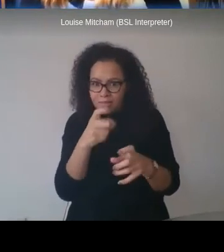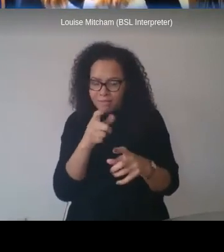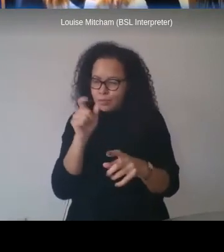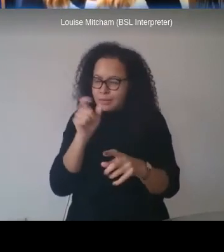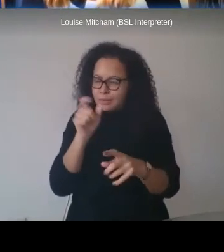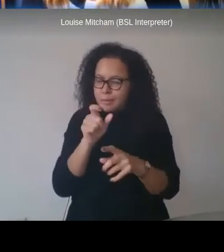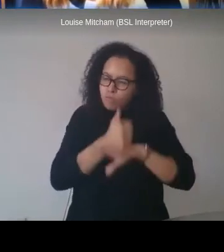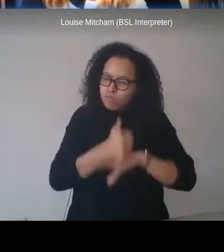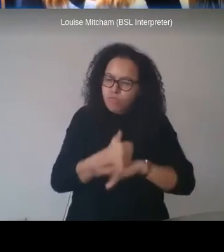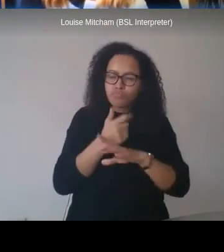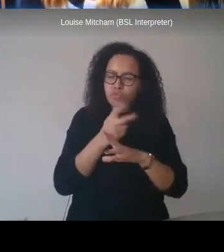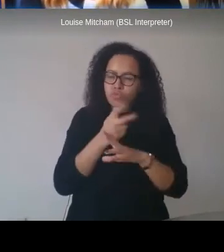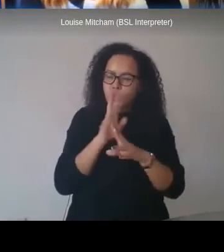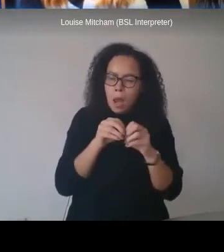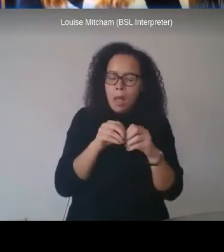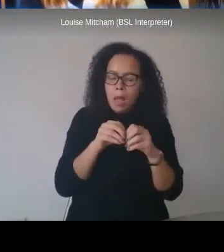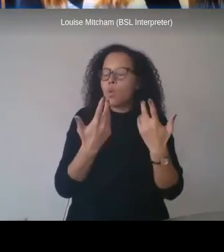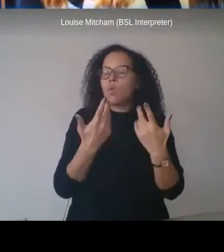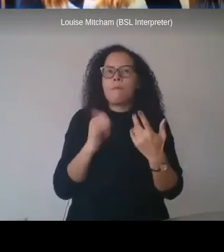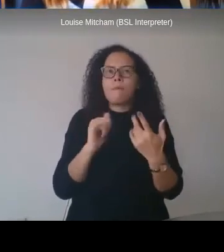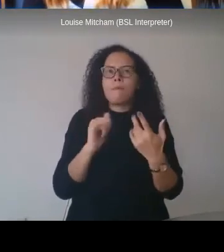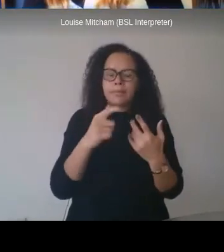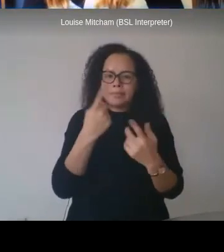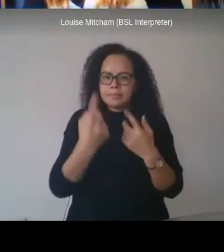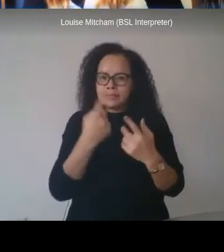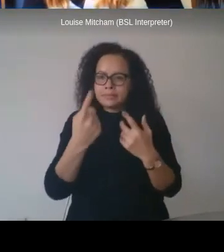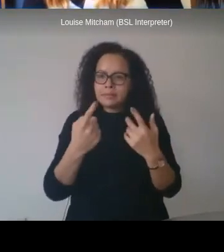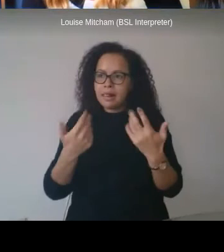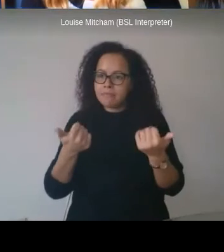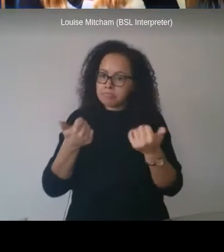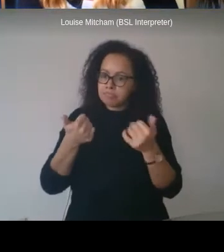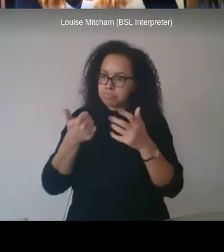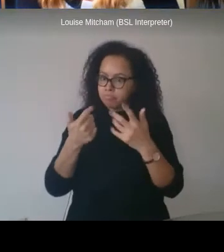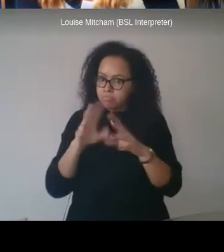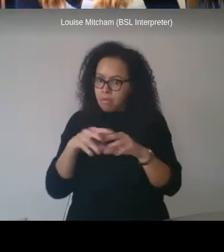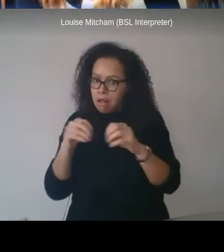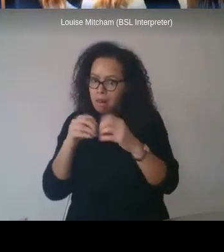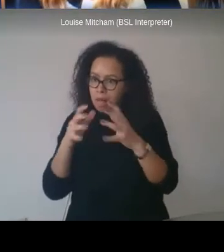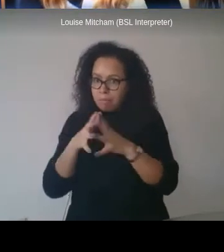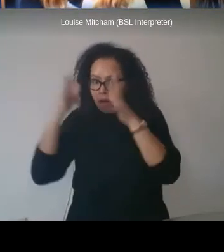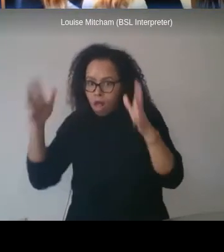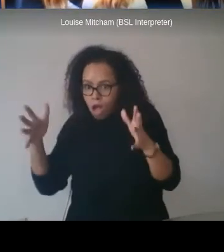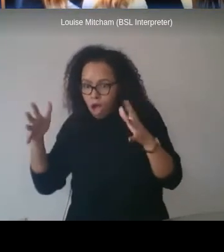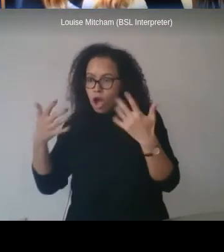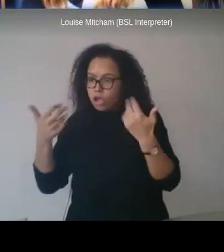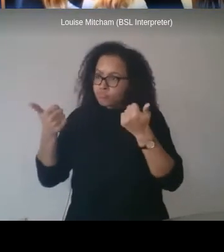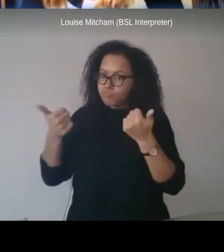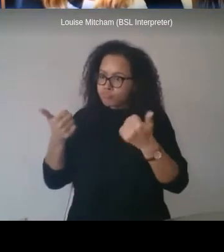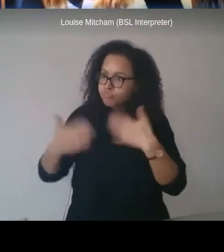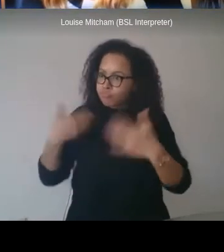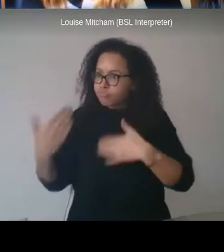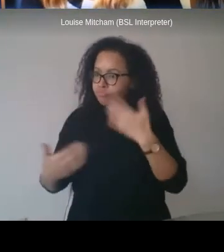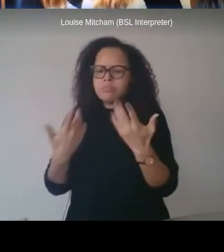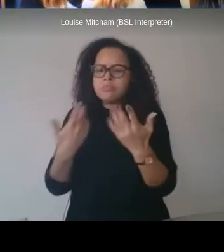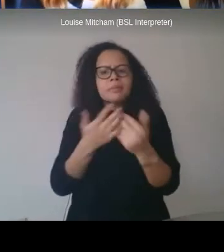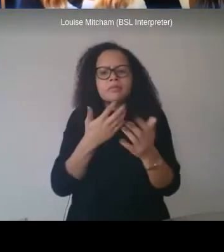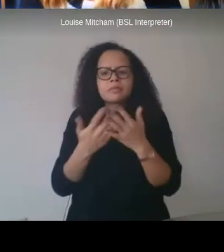on or at another time, or you're a, you know, fairly large leisure operator, I suppose that the point that I to consider is like